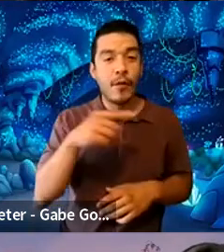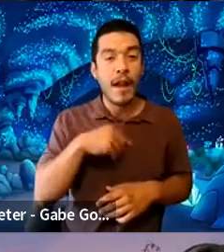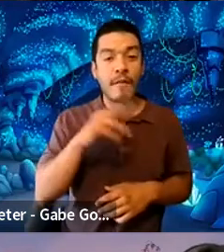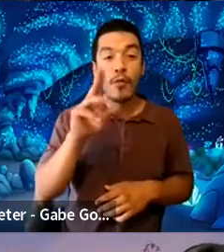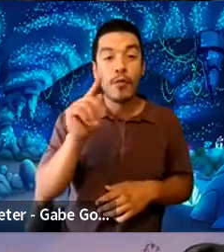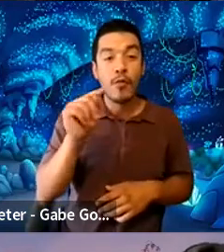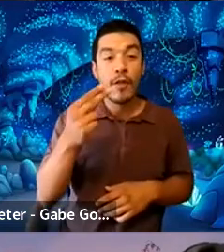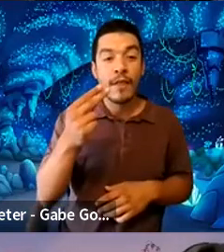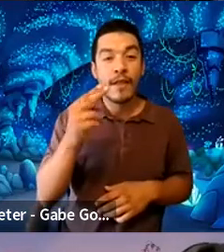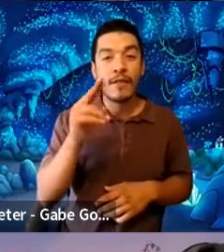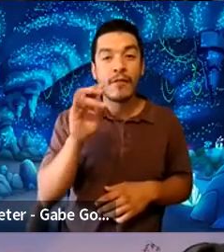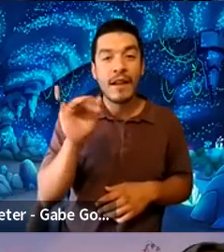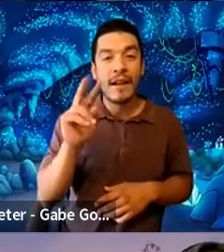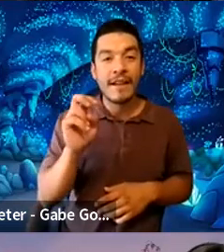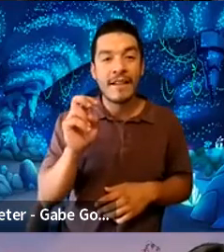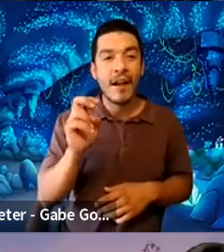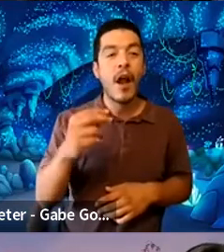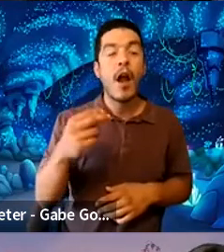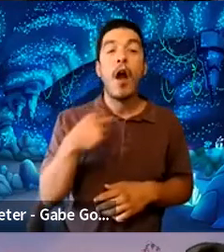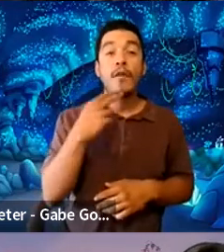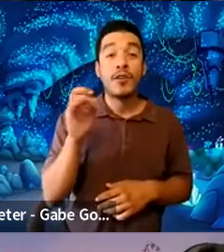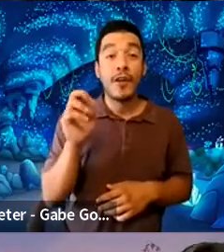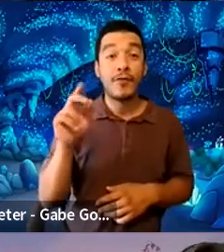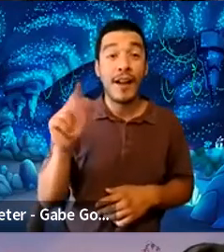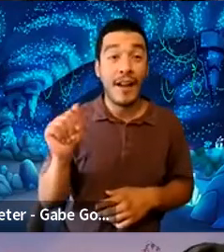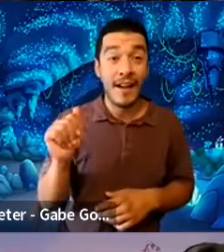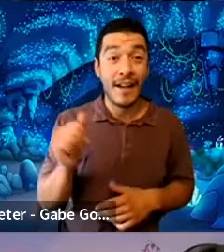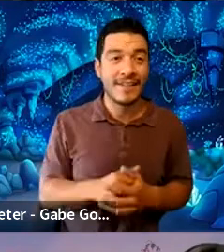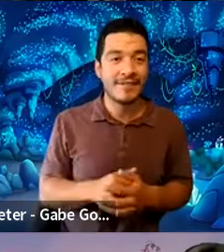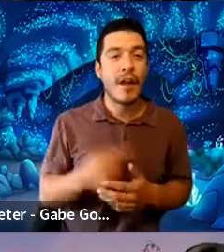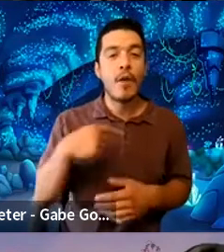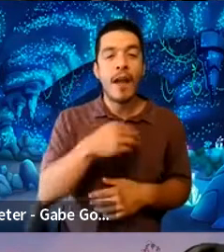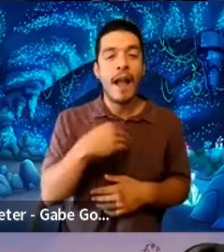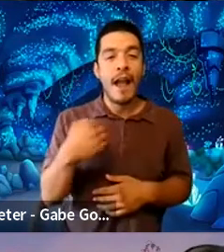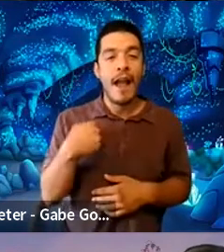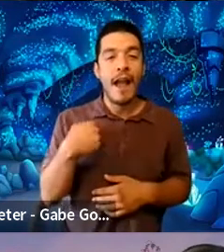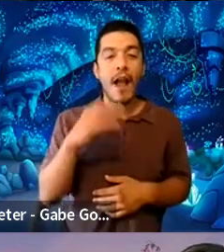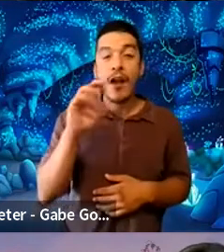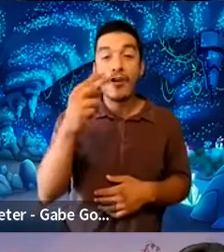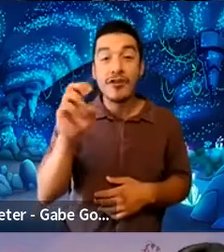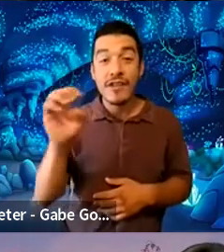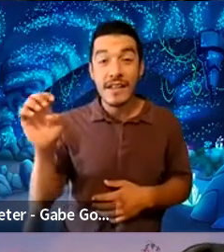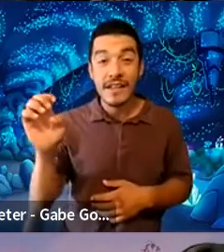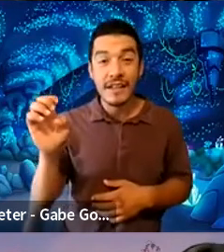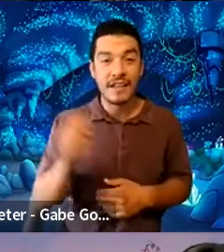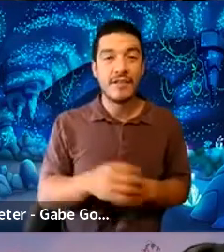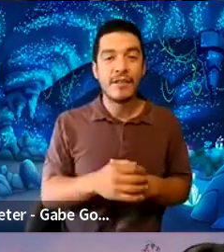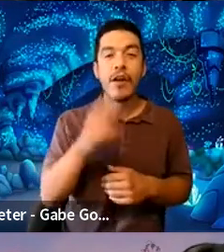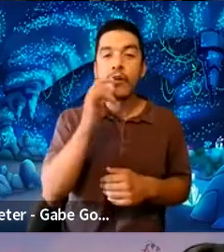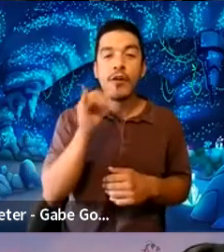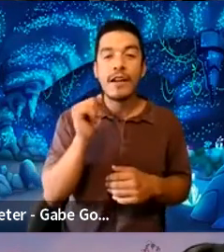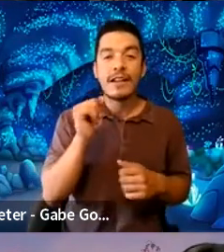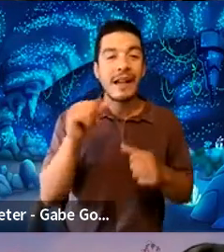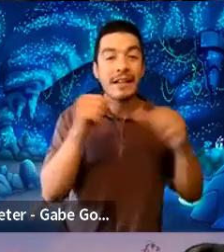Ruth, Righi, voice of Eureka. We have Christina Chee, McGuigan, who's a